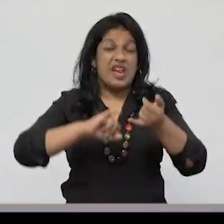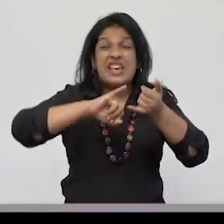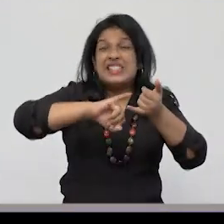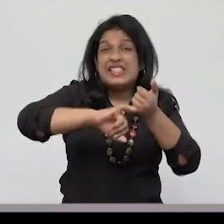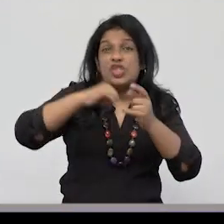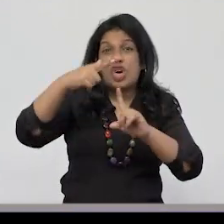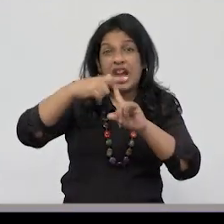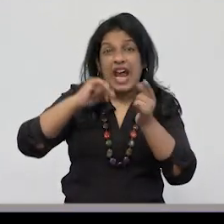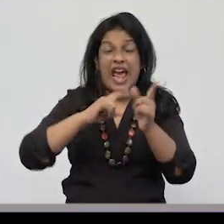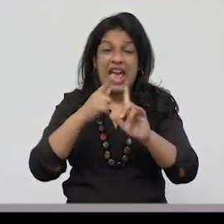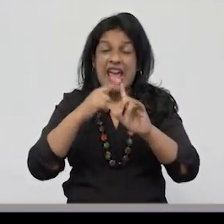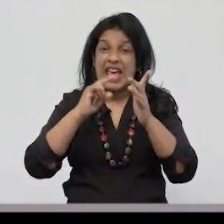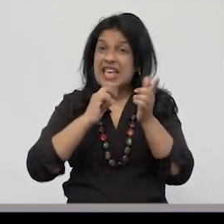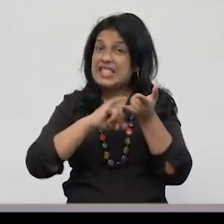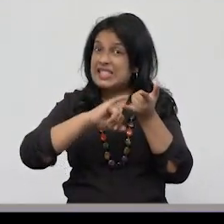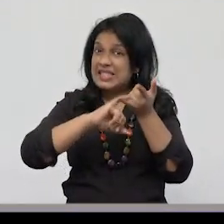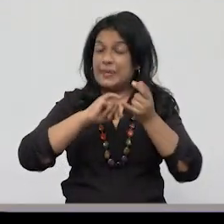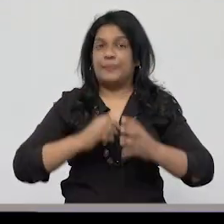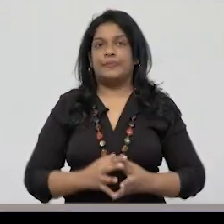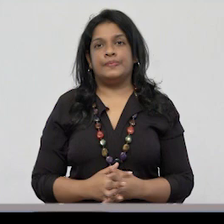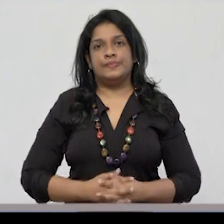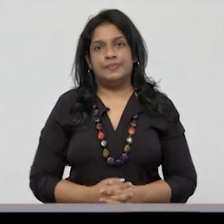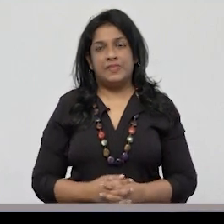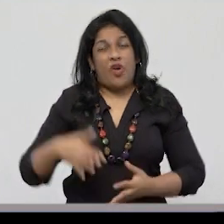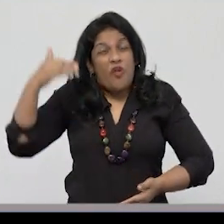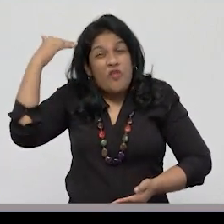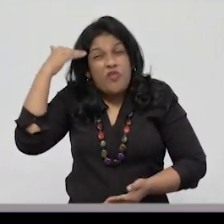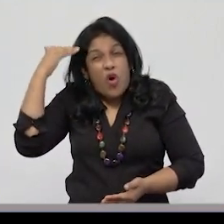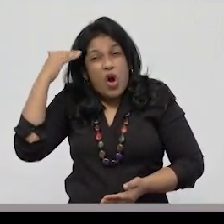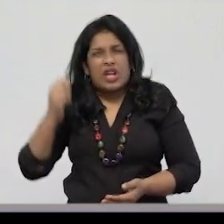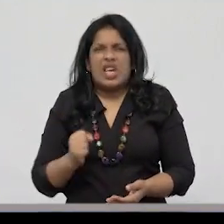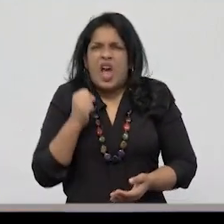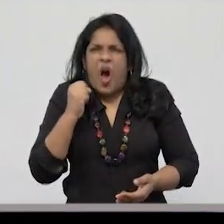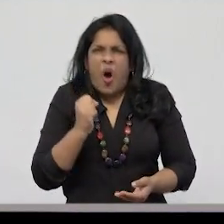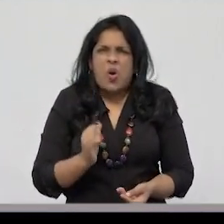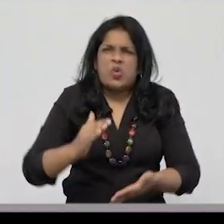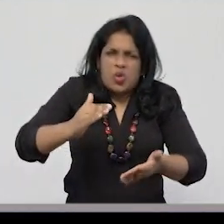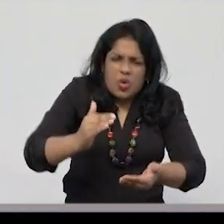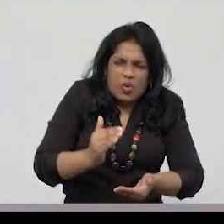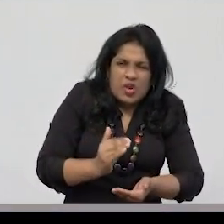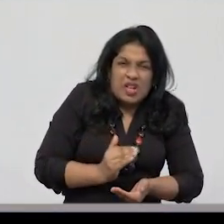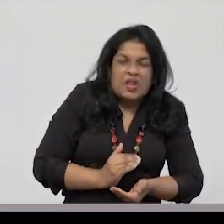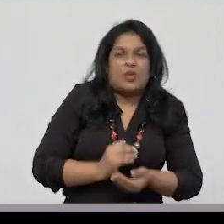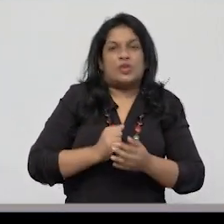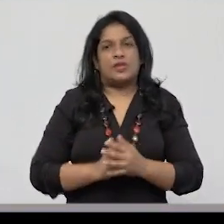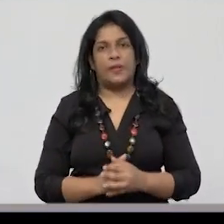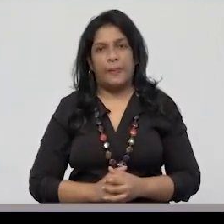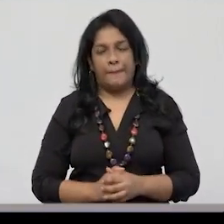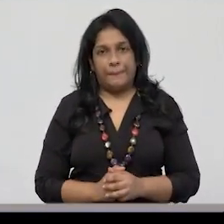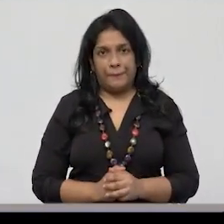A man was driving down the road, and in front of him was a pet store